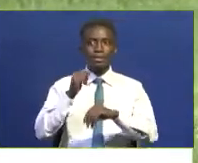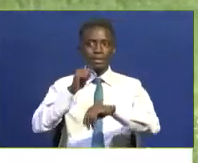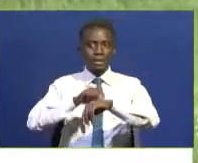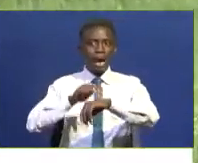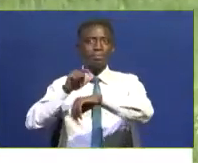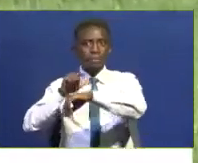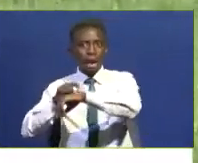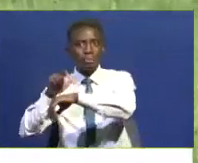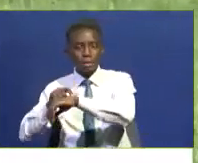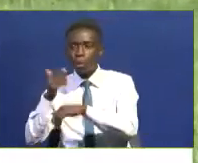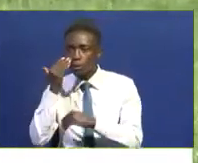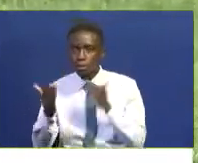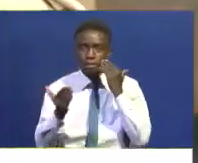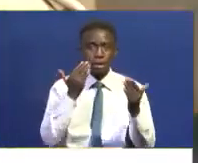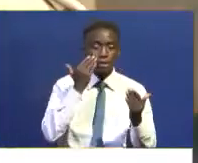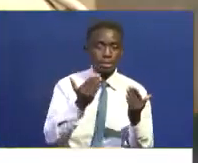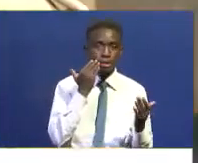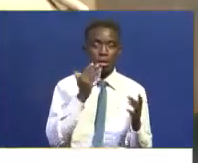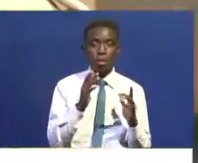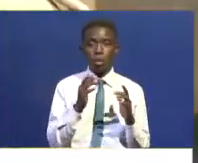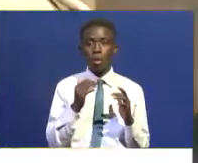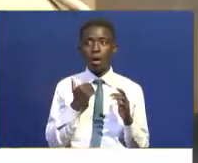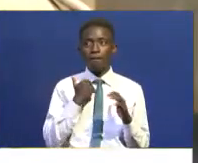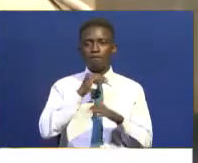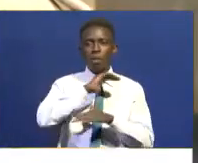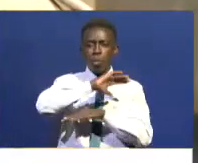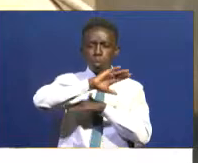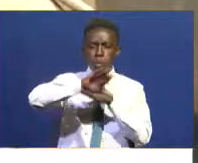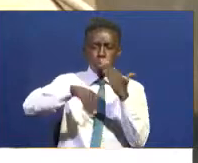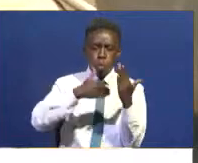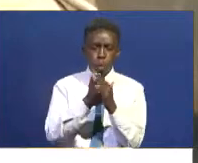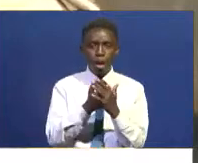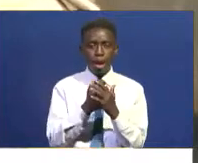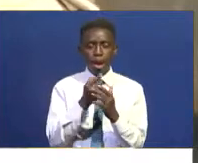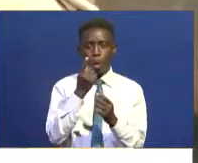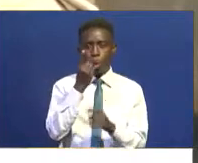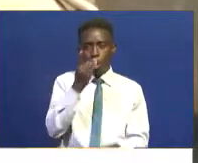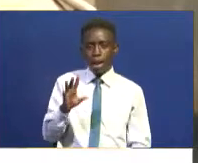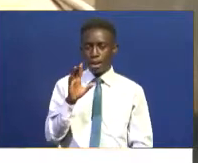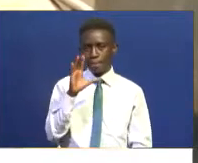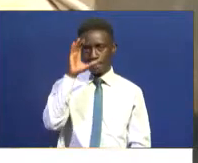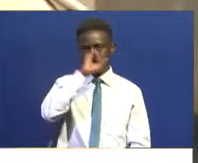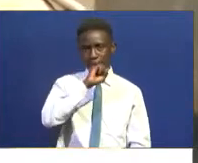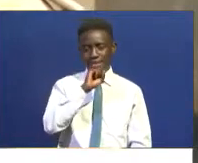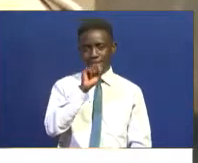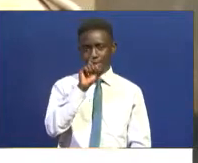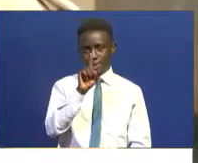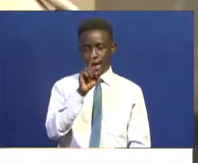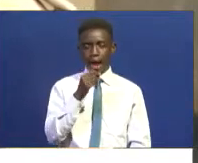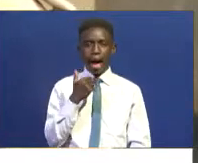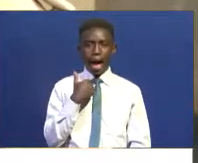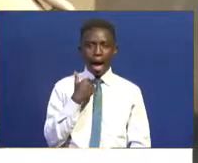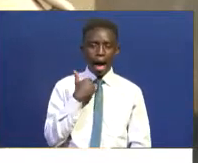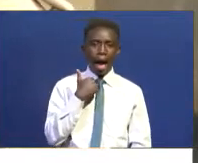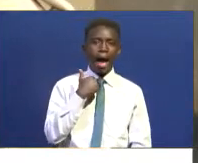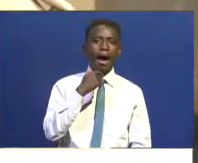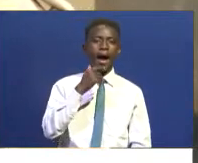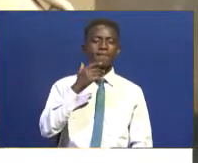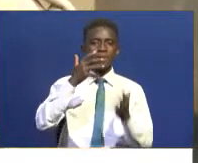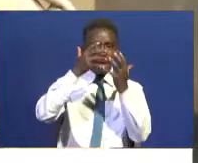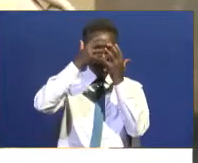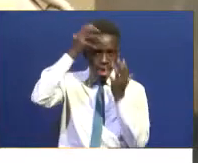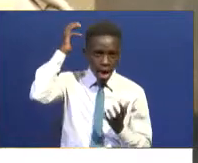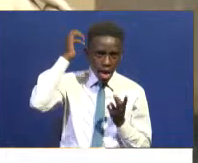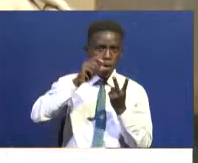have all except one when we talk about the big five. We have the lions, we have the leopards, we have the